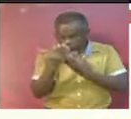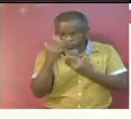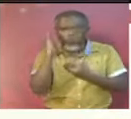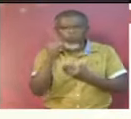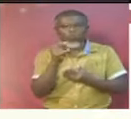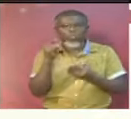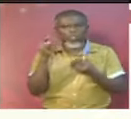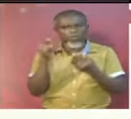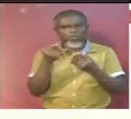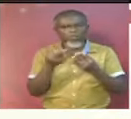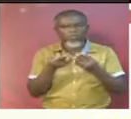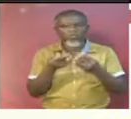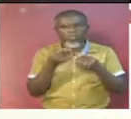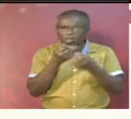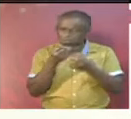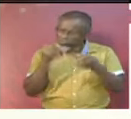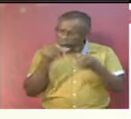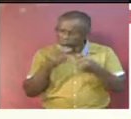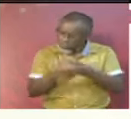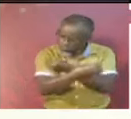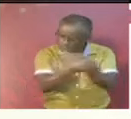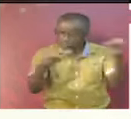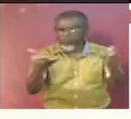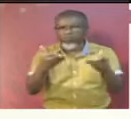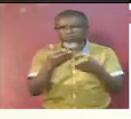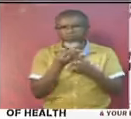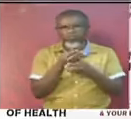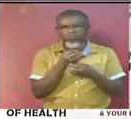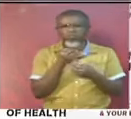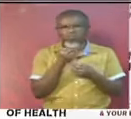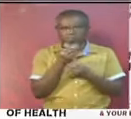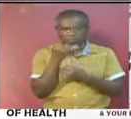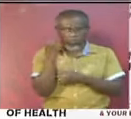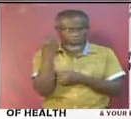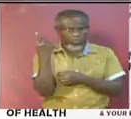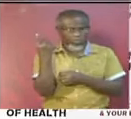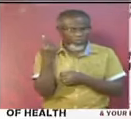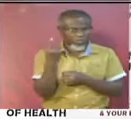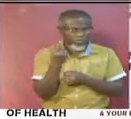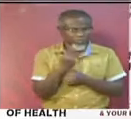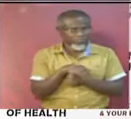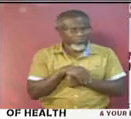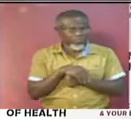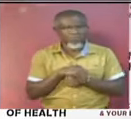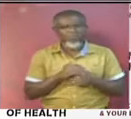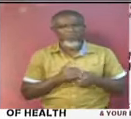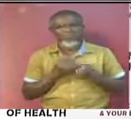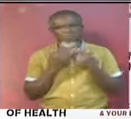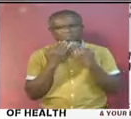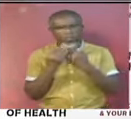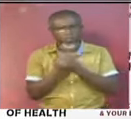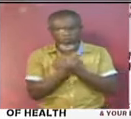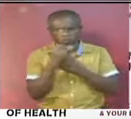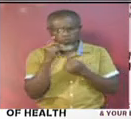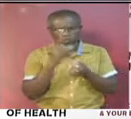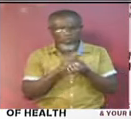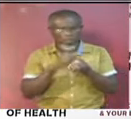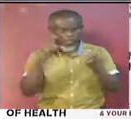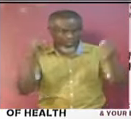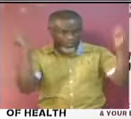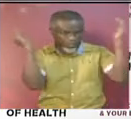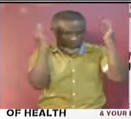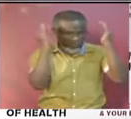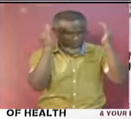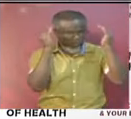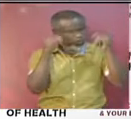endeavor to give that information to you in the shortest time possible. Thank you very much, Dr. Hines. We do have time for a few